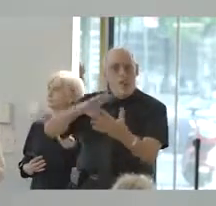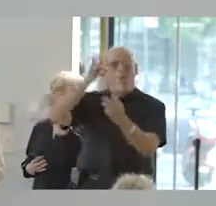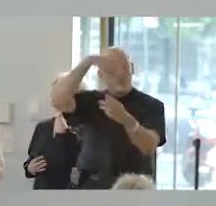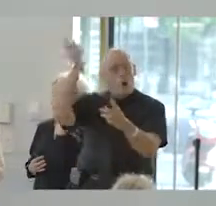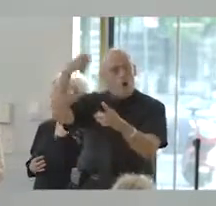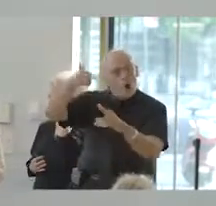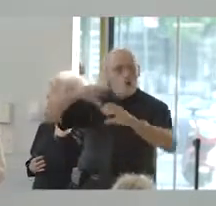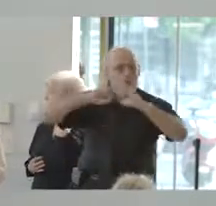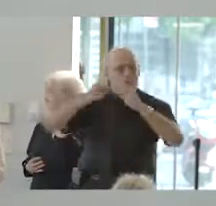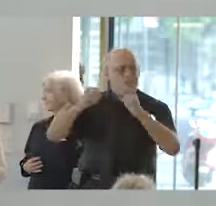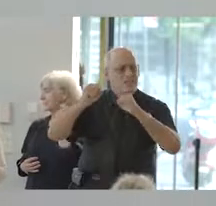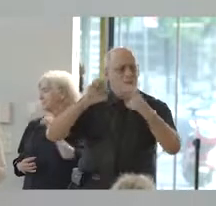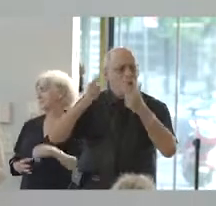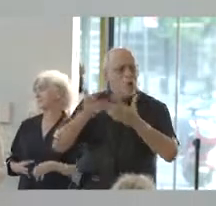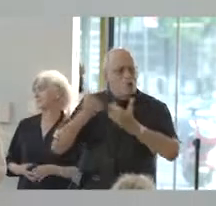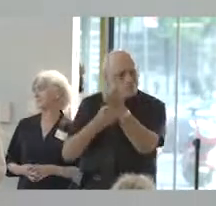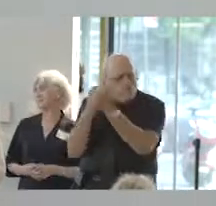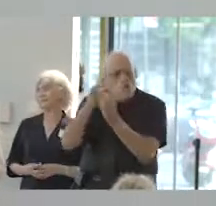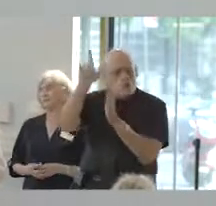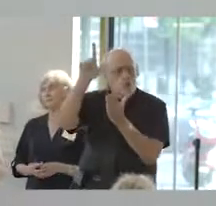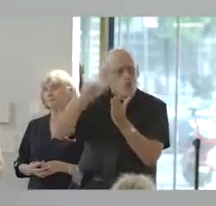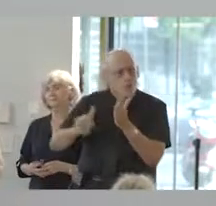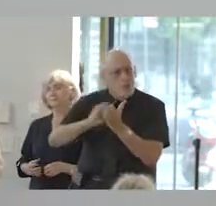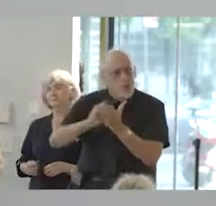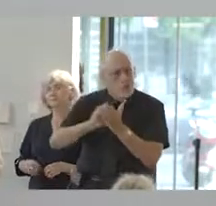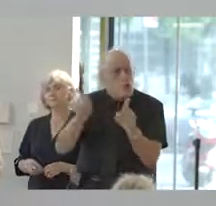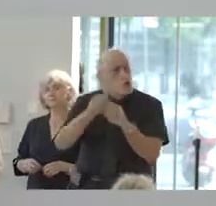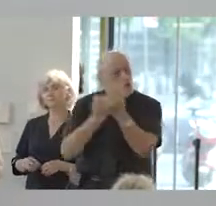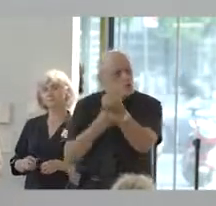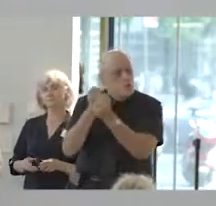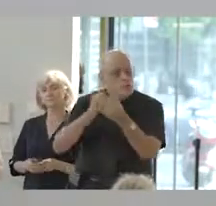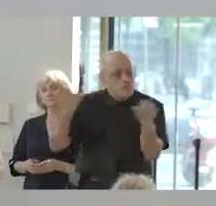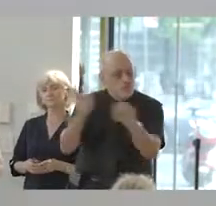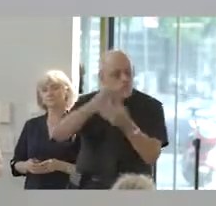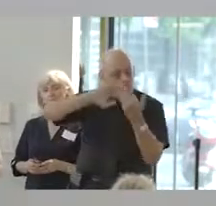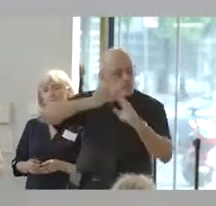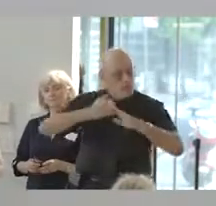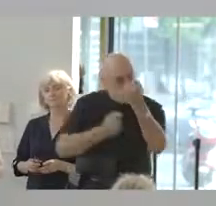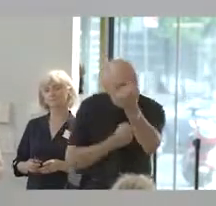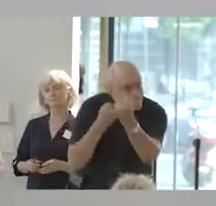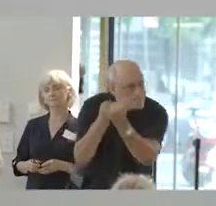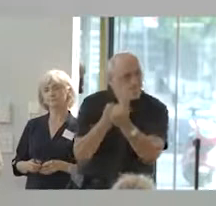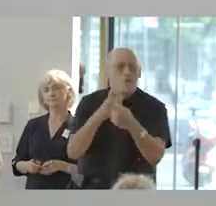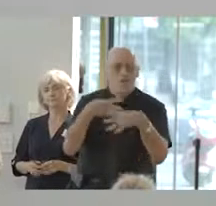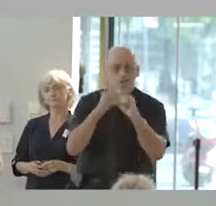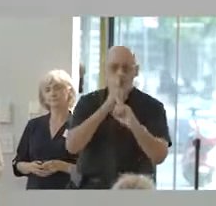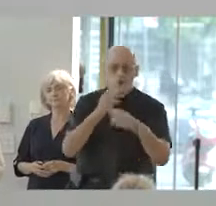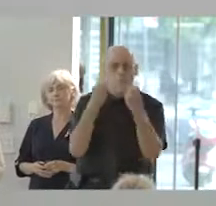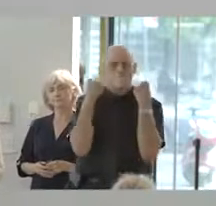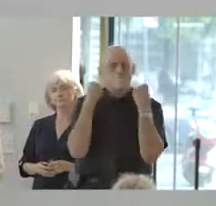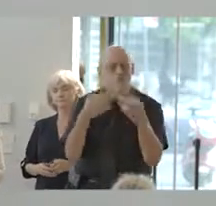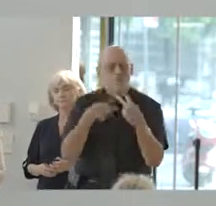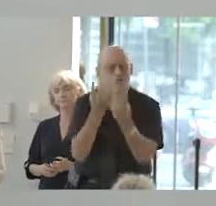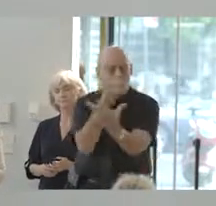of the resiliency serves all of Lower Manhattan, and to a wider stance, all of the community. We need to make sure we have multiple voices